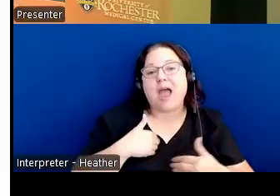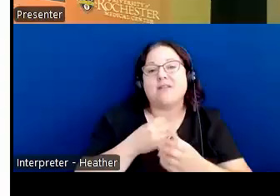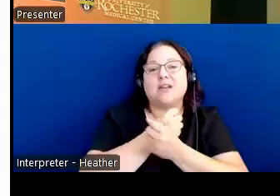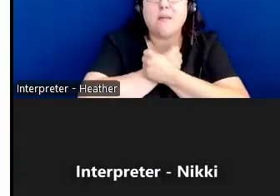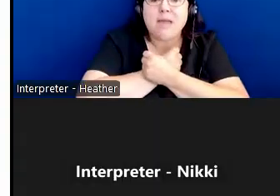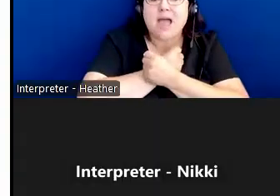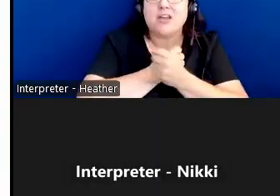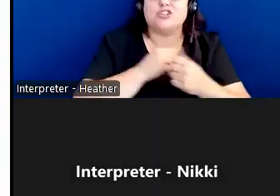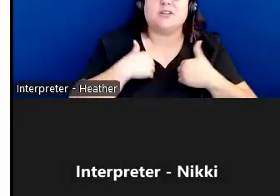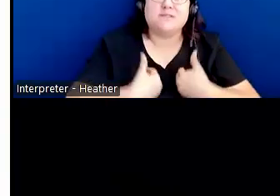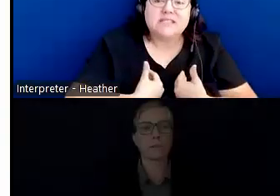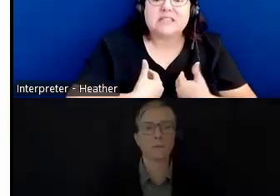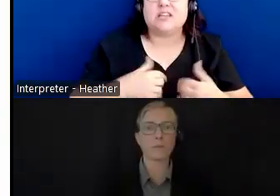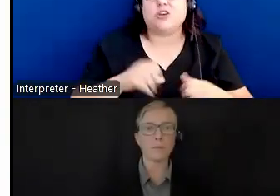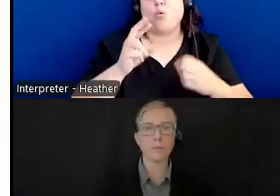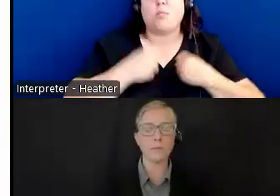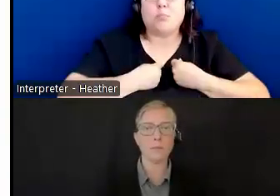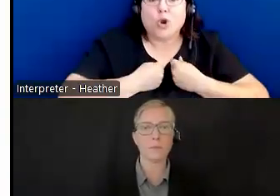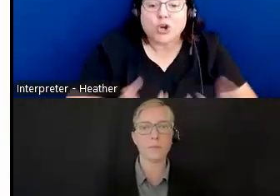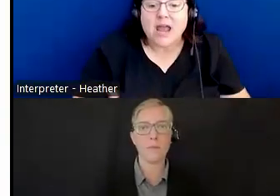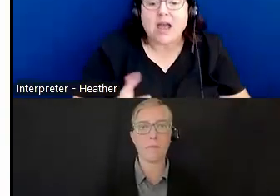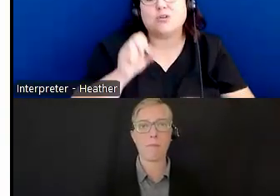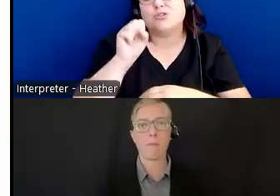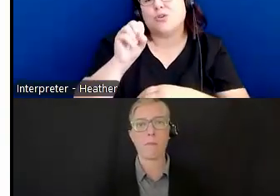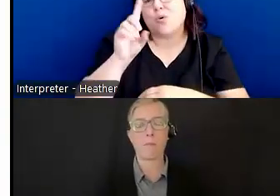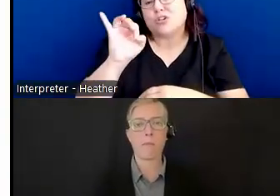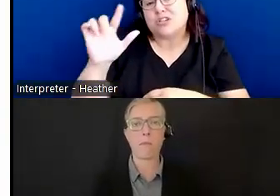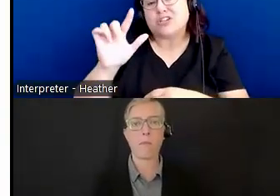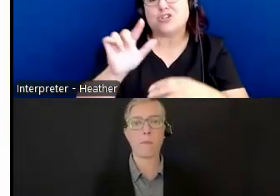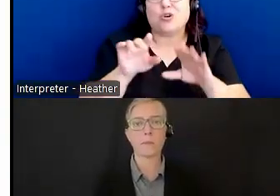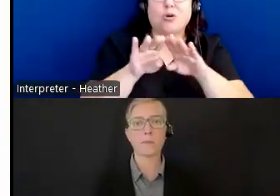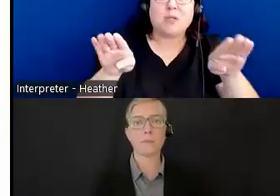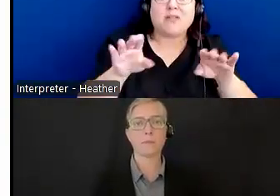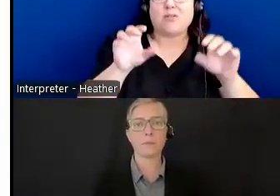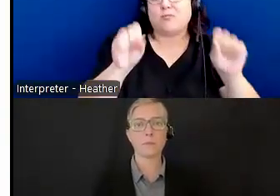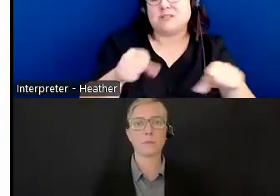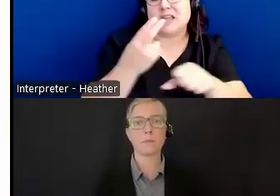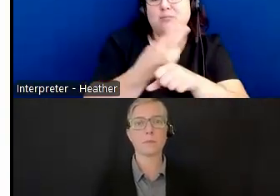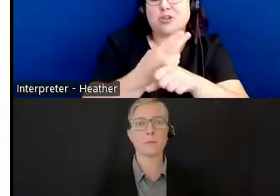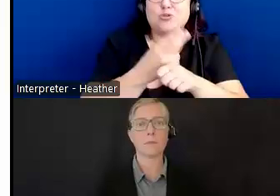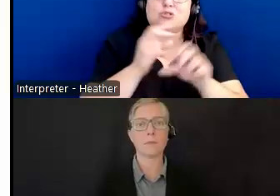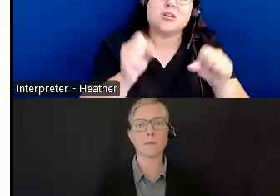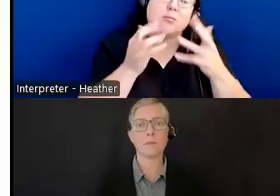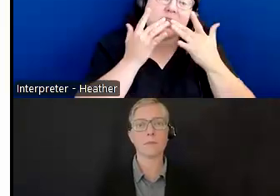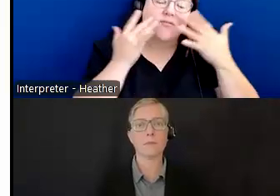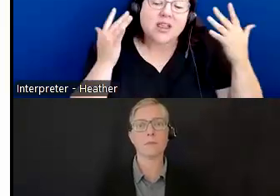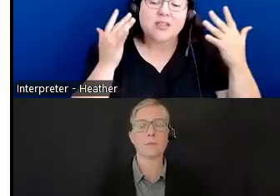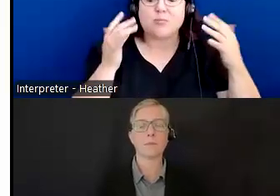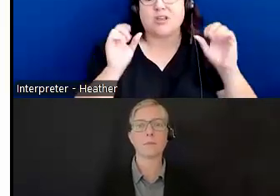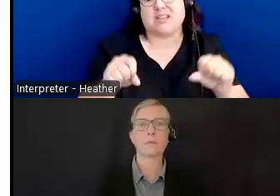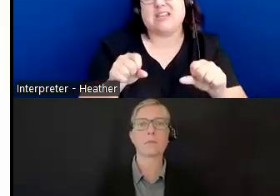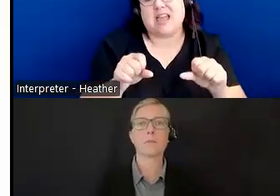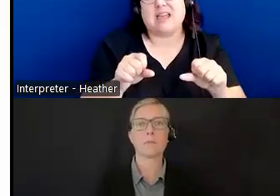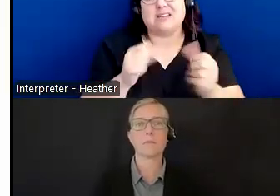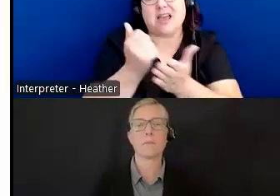very much needed. Digital therapeutic platforms, they can be scalable, they can be user-friendly, standardized, and can assist